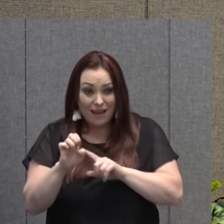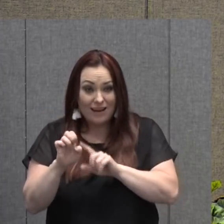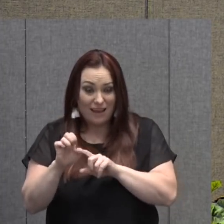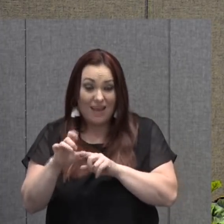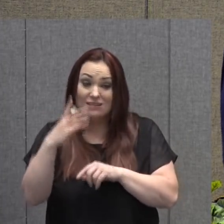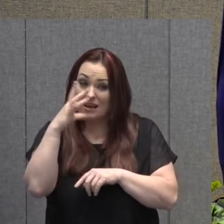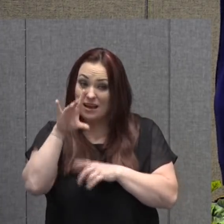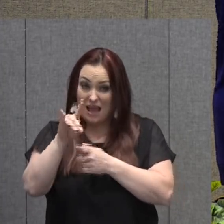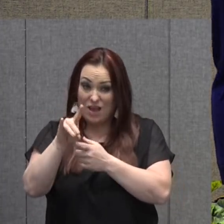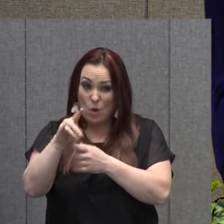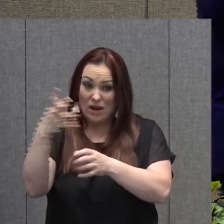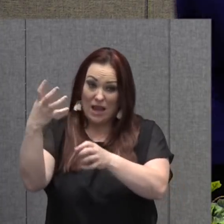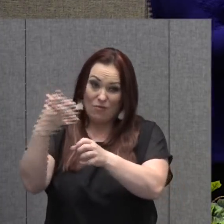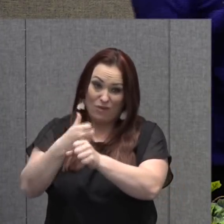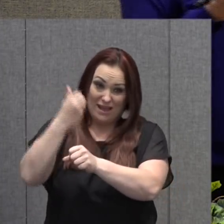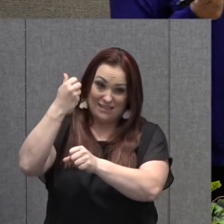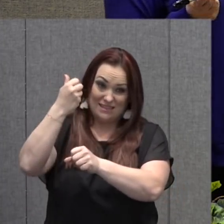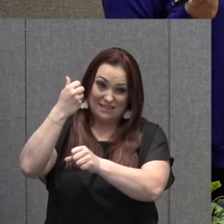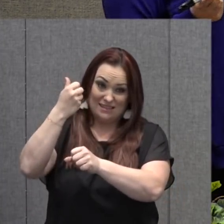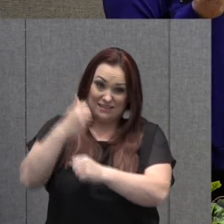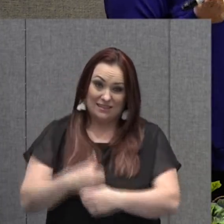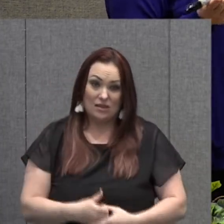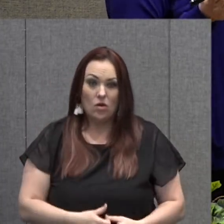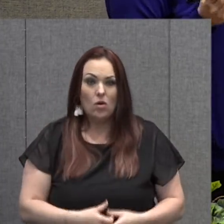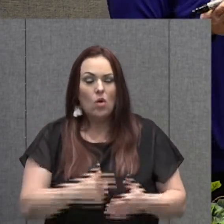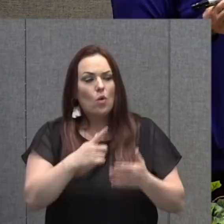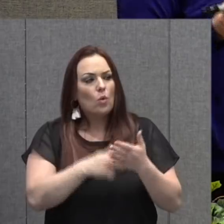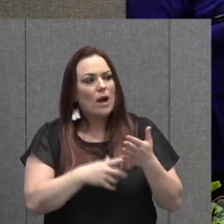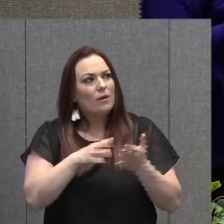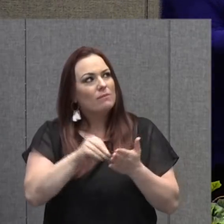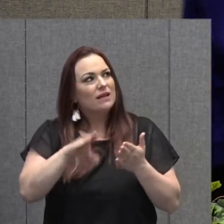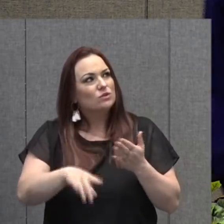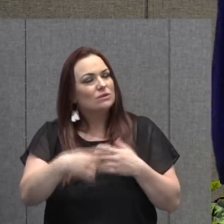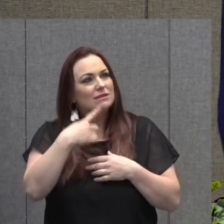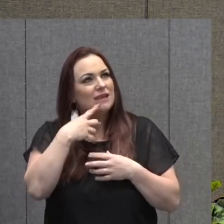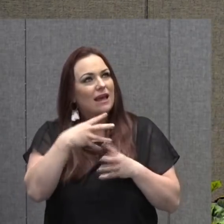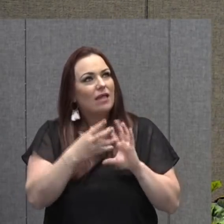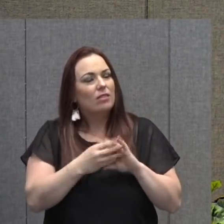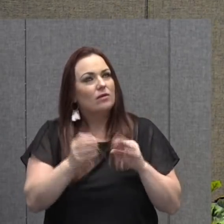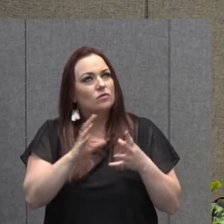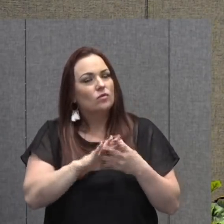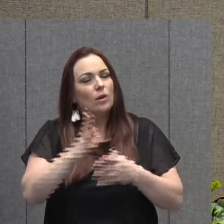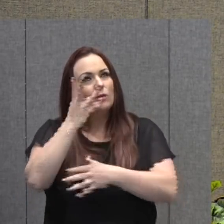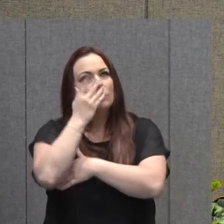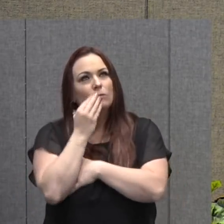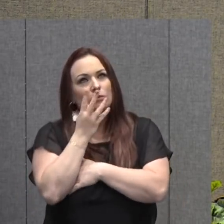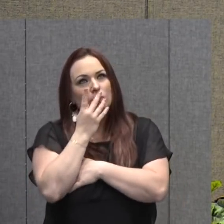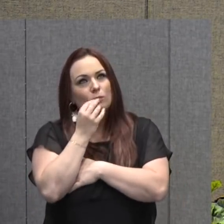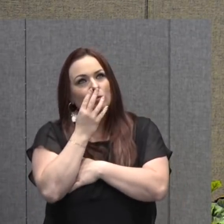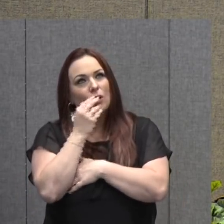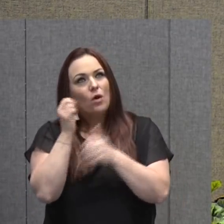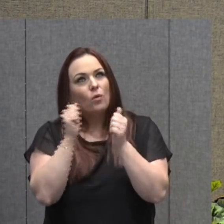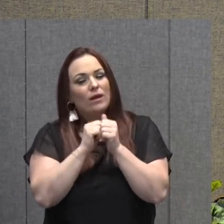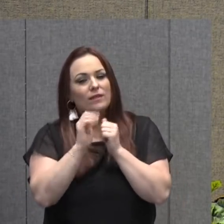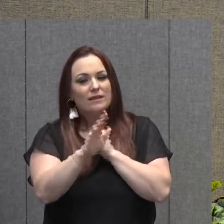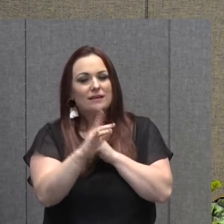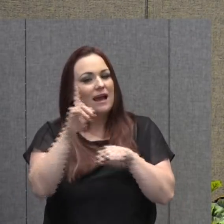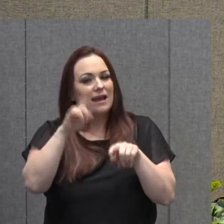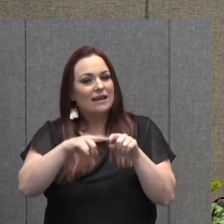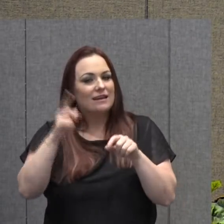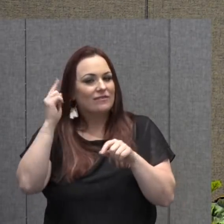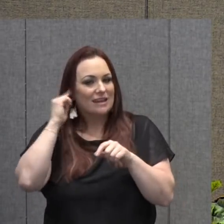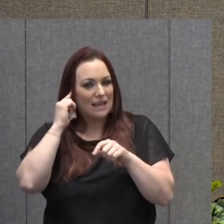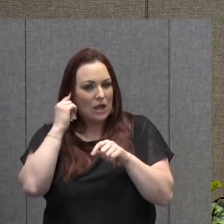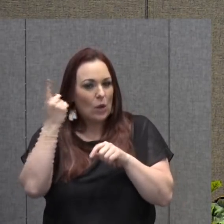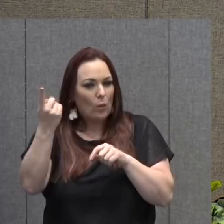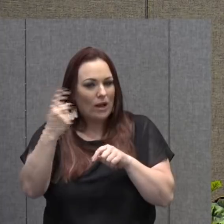Let's see. What would some of my students say in their story? With his, oh, I can even hear one of